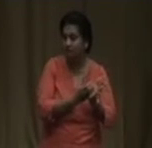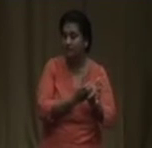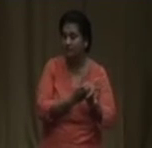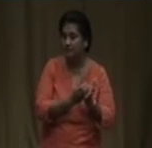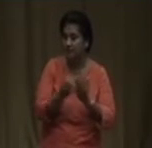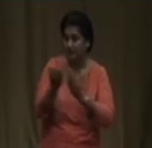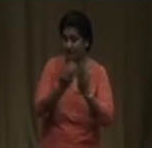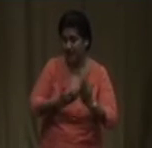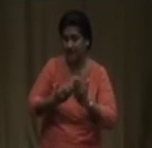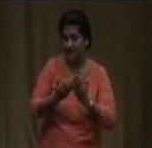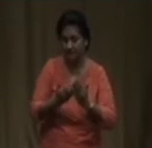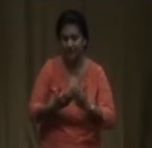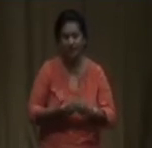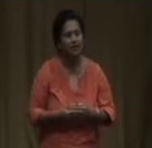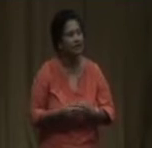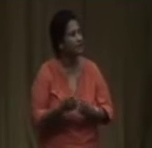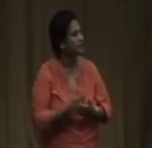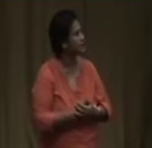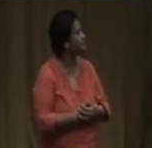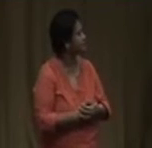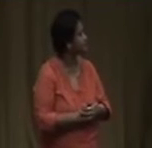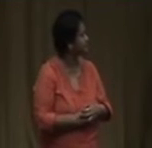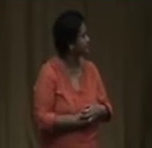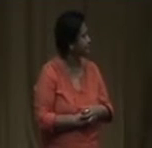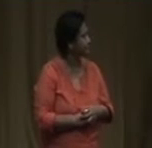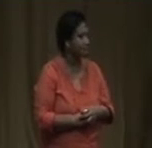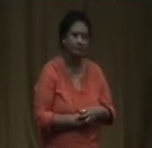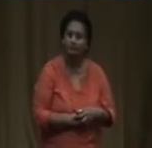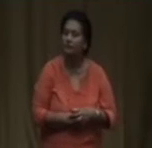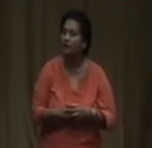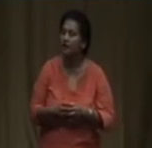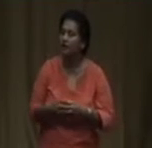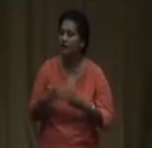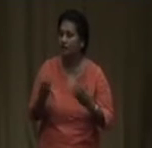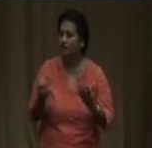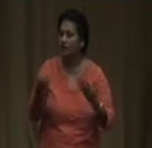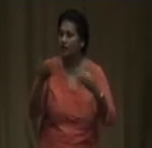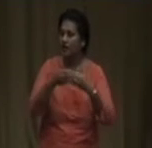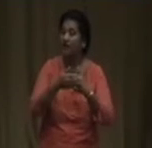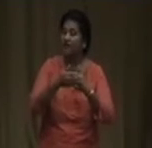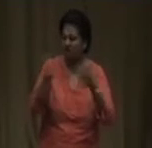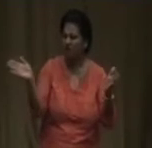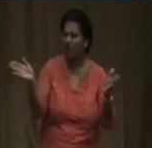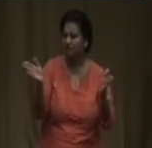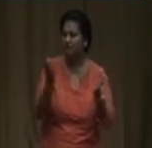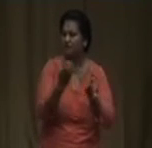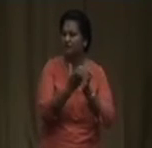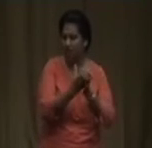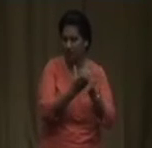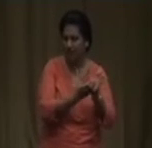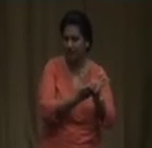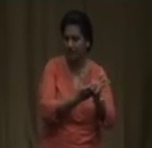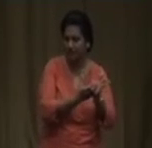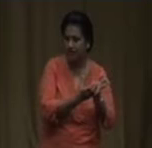moment, but there is an interesting aspect of this notion of open pedagogy, which is what